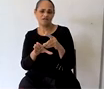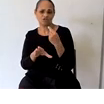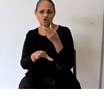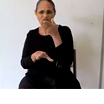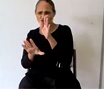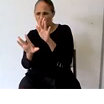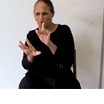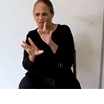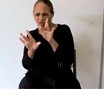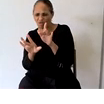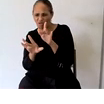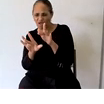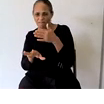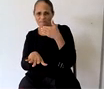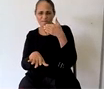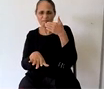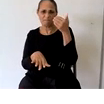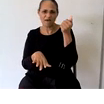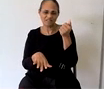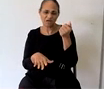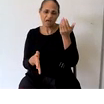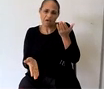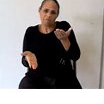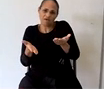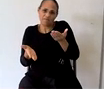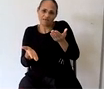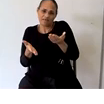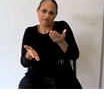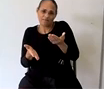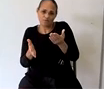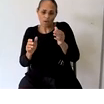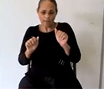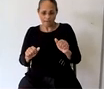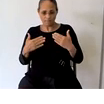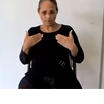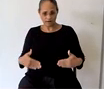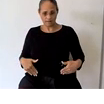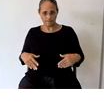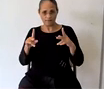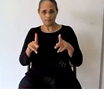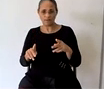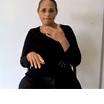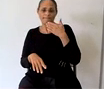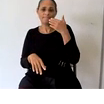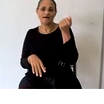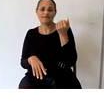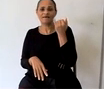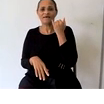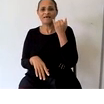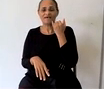pitied, and they will be better off, and maybe even able-bodied individuals would be better off if they were to